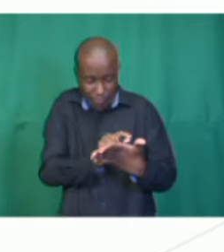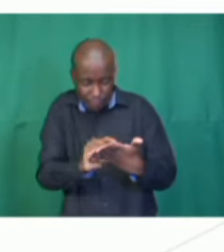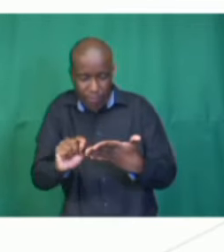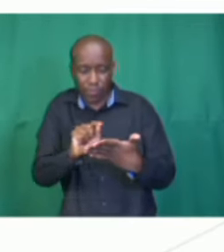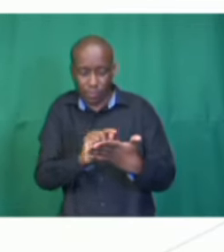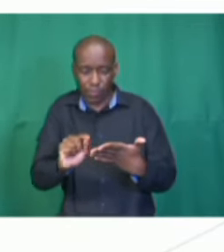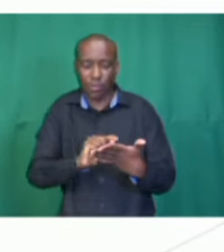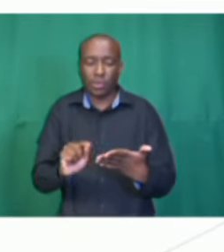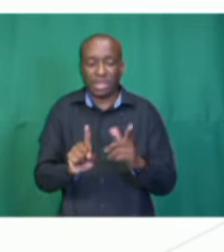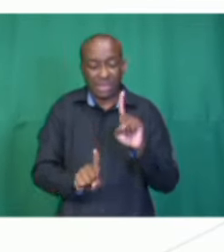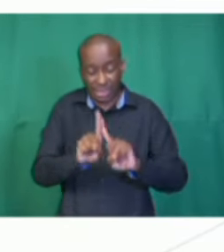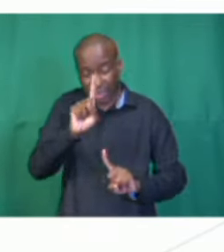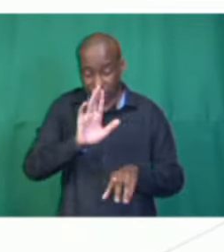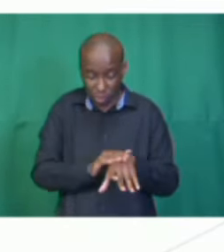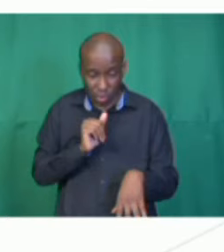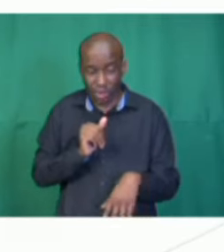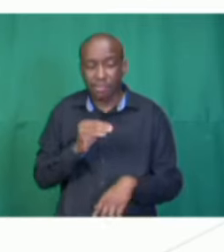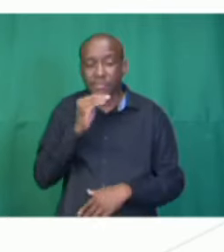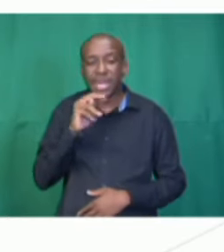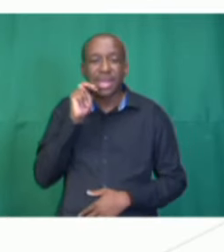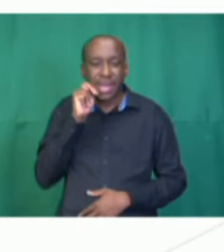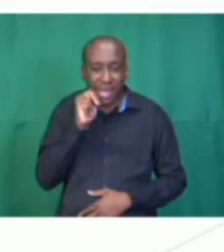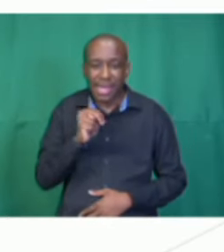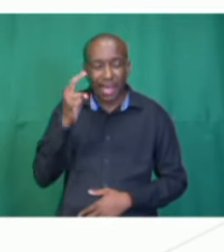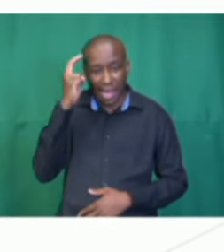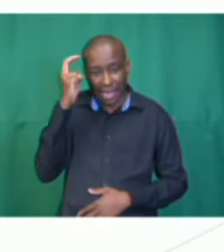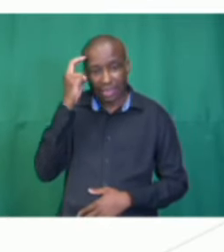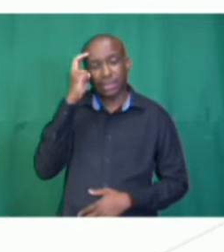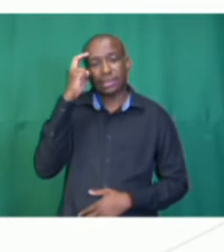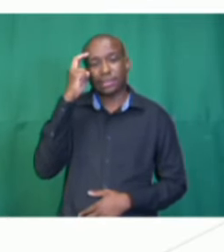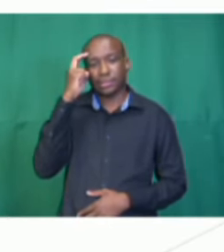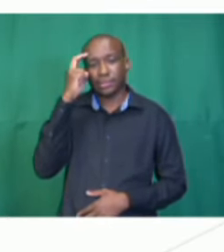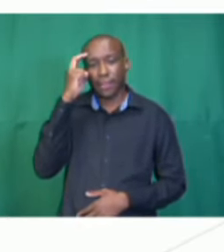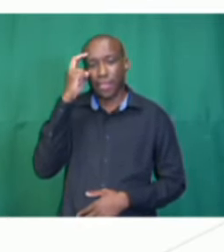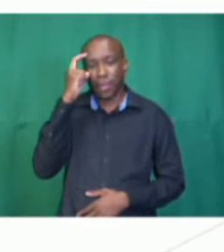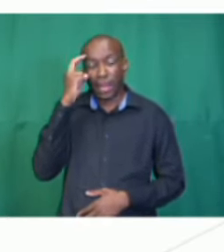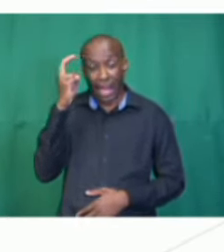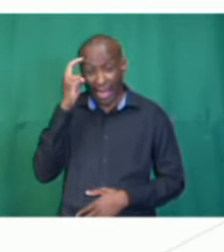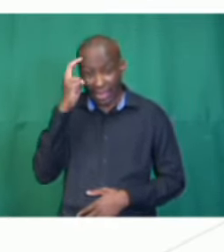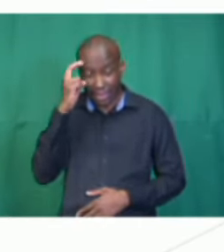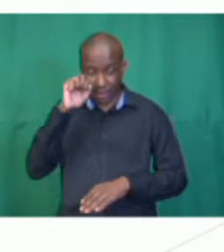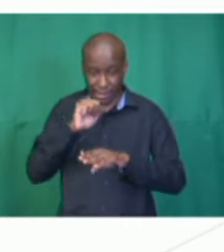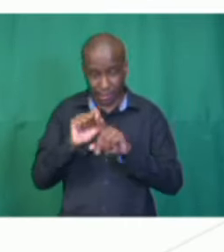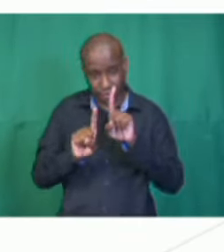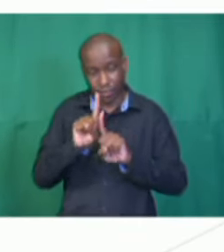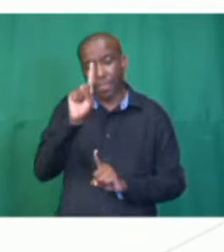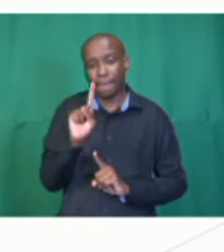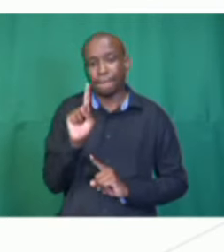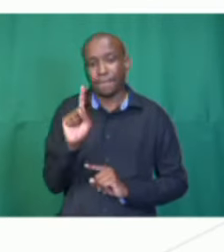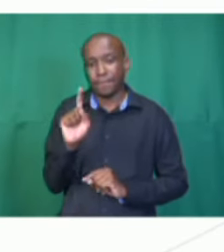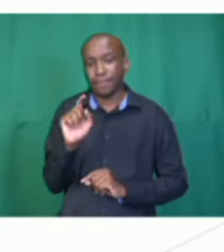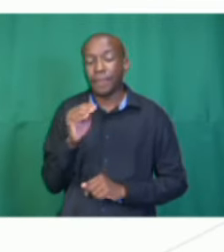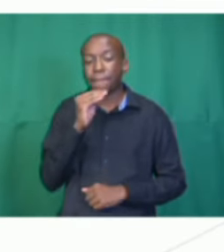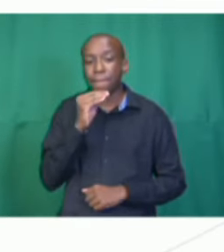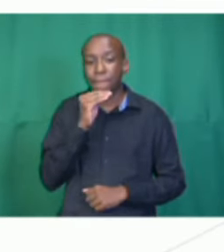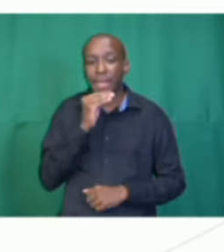can succeed in reading a text with understanding, because that is basically what we are dealing with here. There is